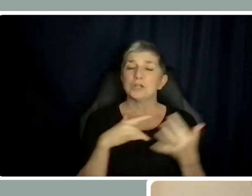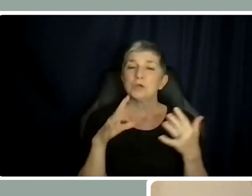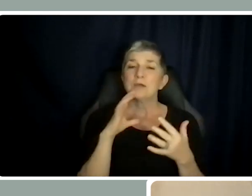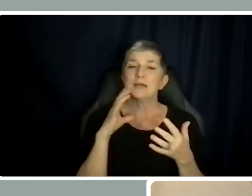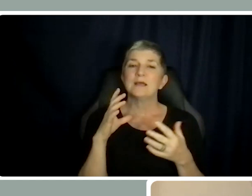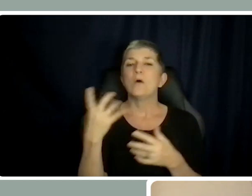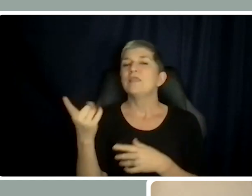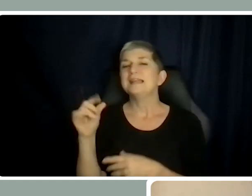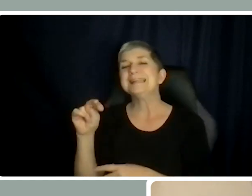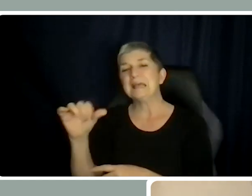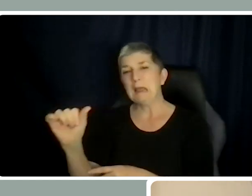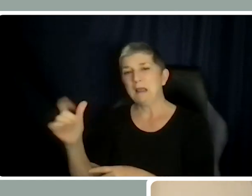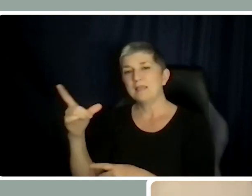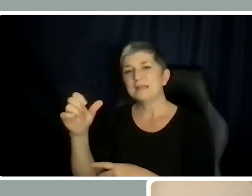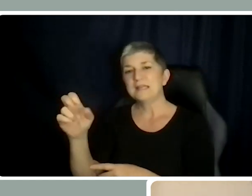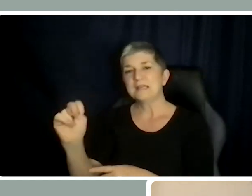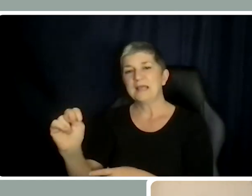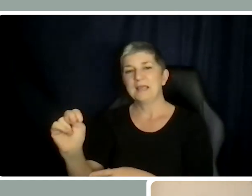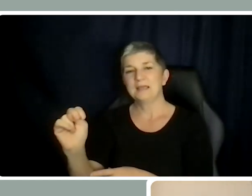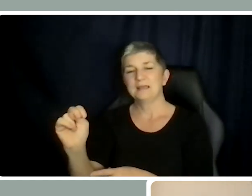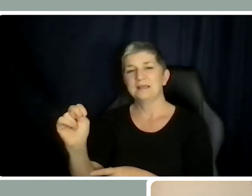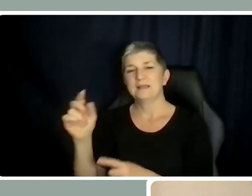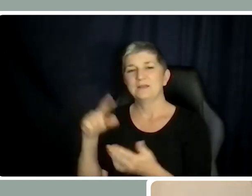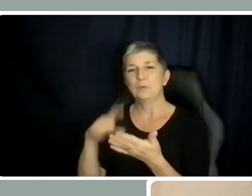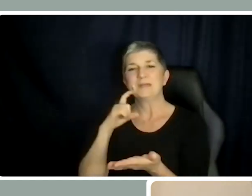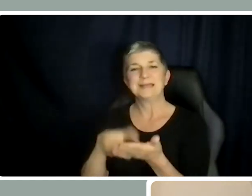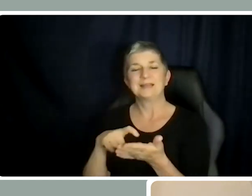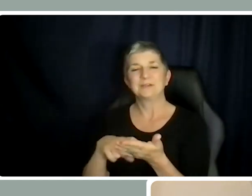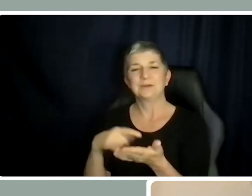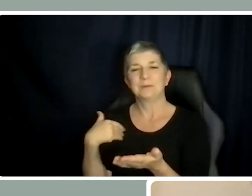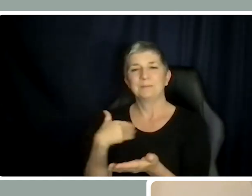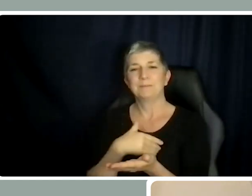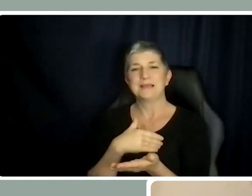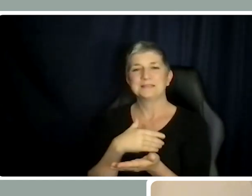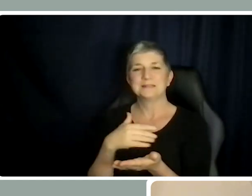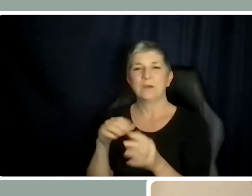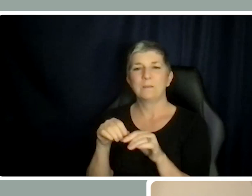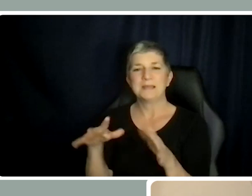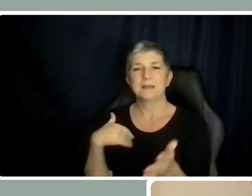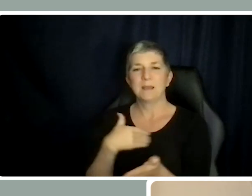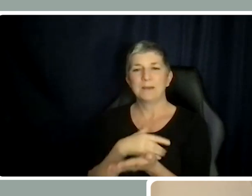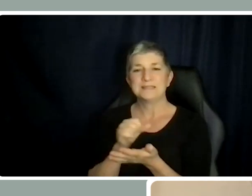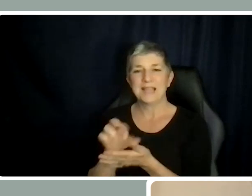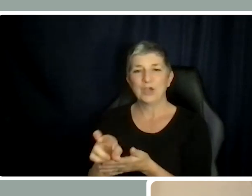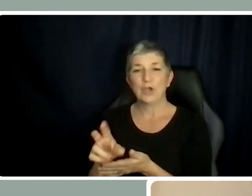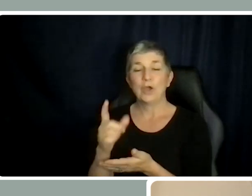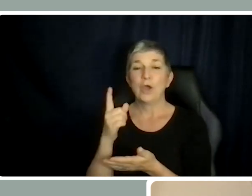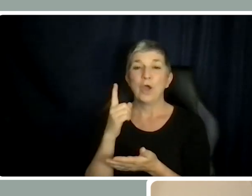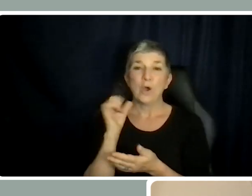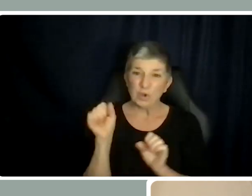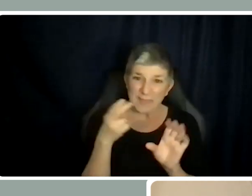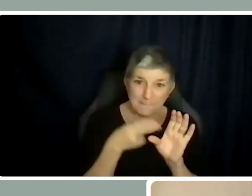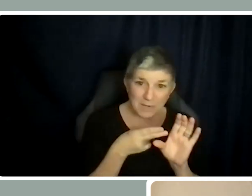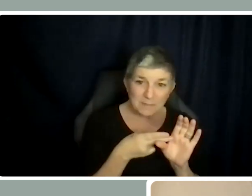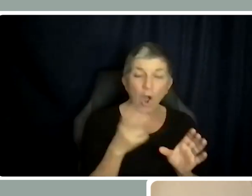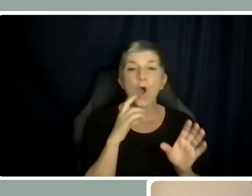So DNA, yeah. To detect breast cancer or metastatic breast cancer like early. What one could they participate on?